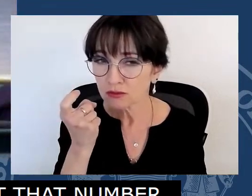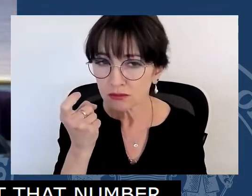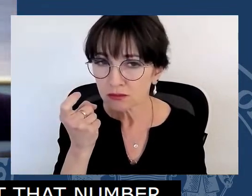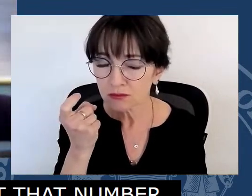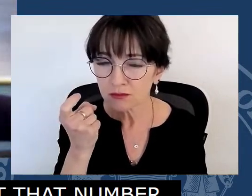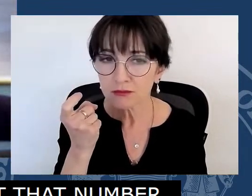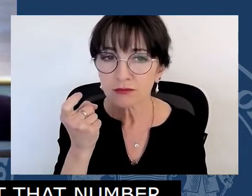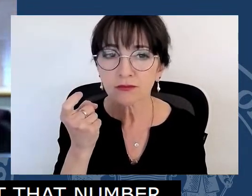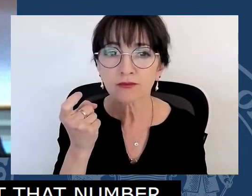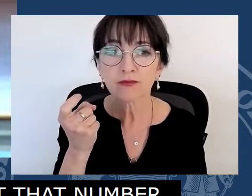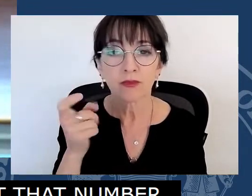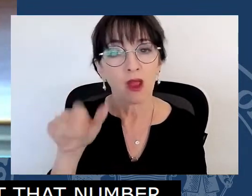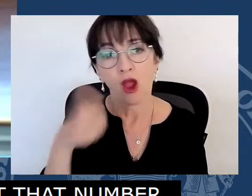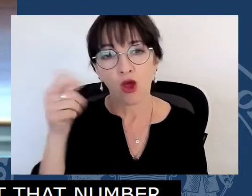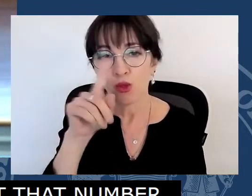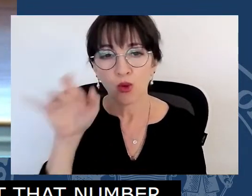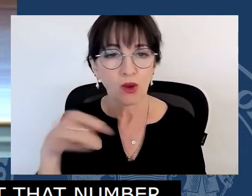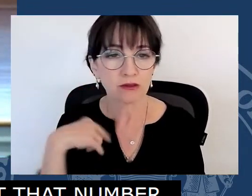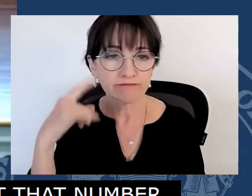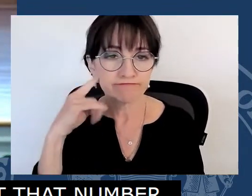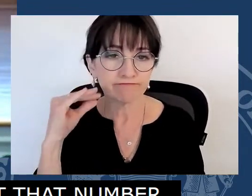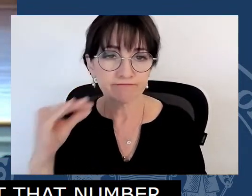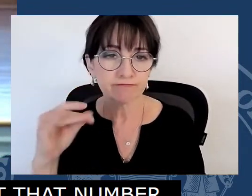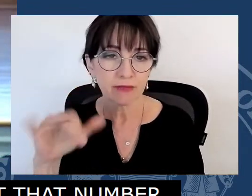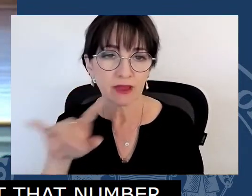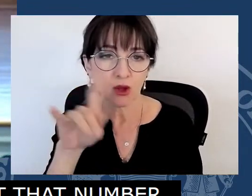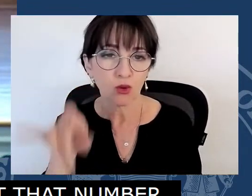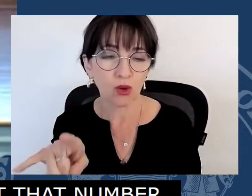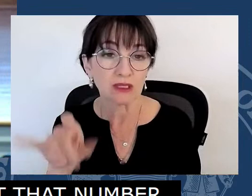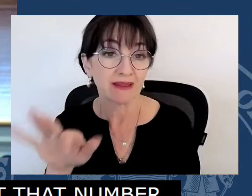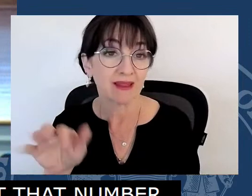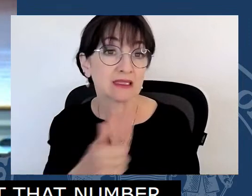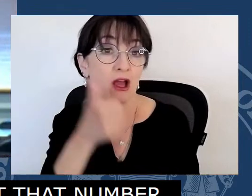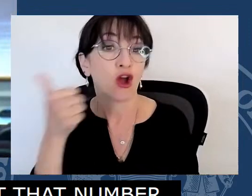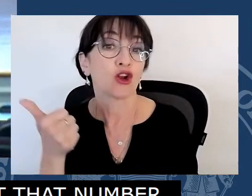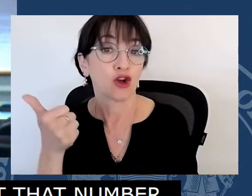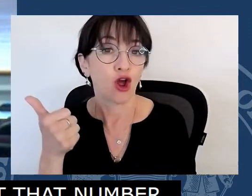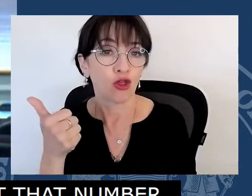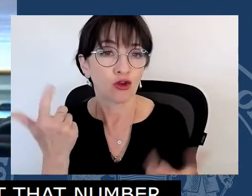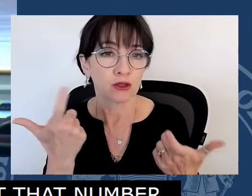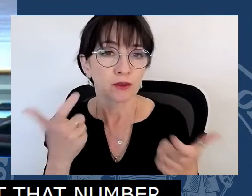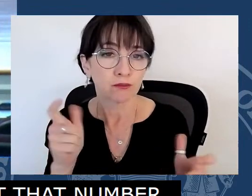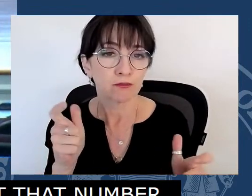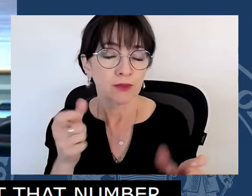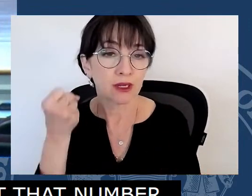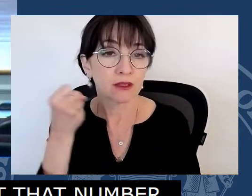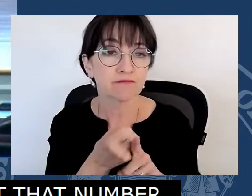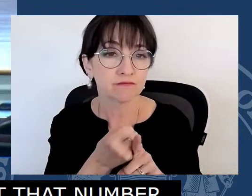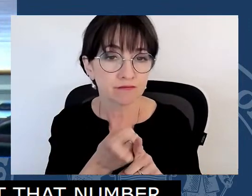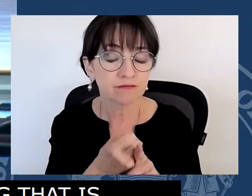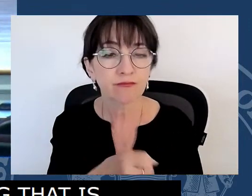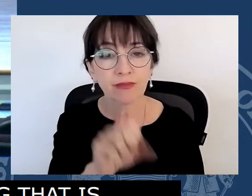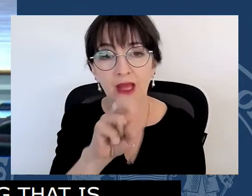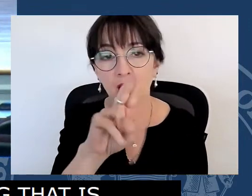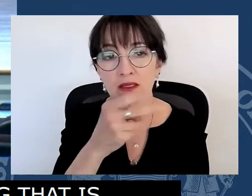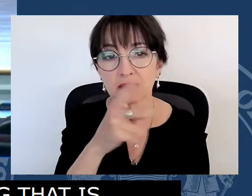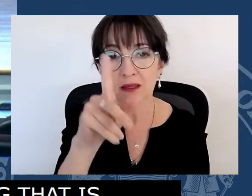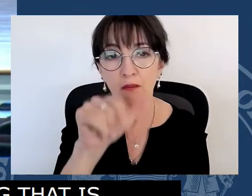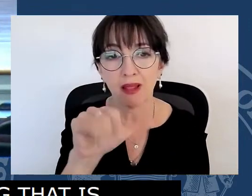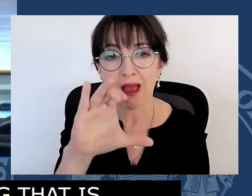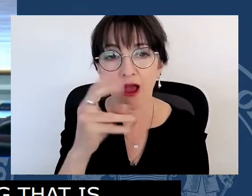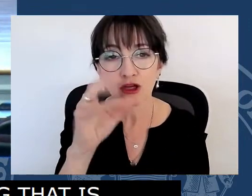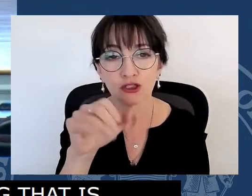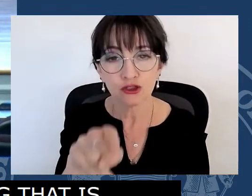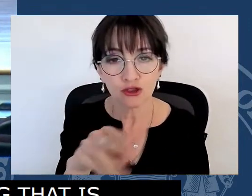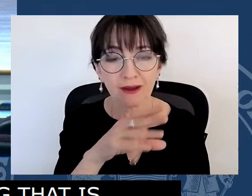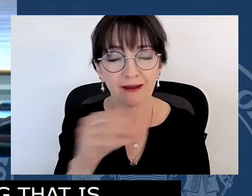Yeah, so that's another big thing that's hitting us right now is supply chain and inflation costs for some of these